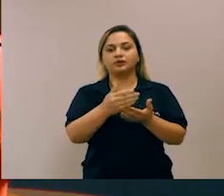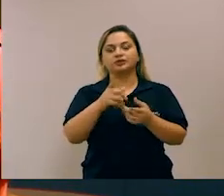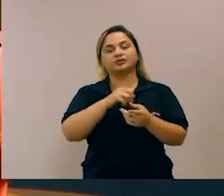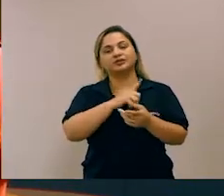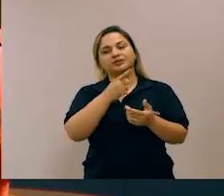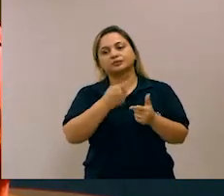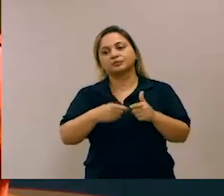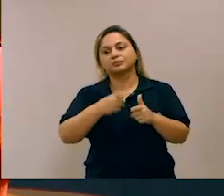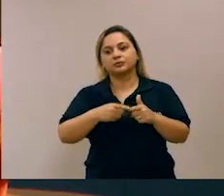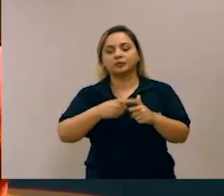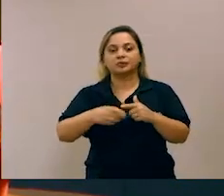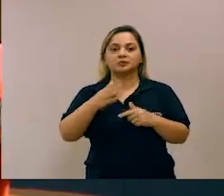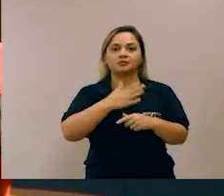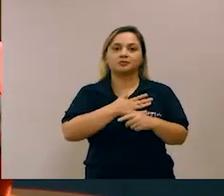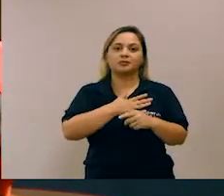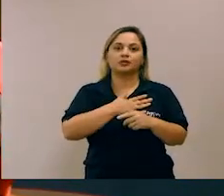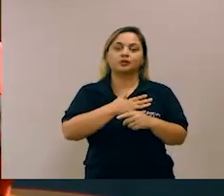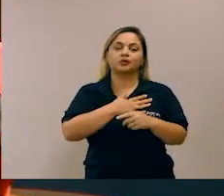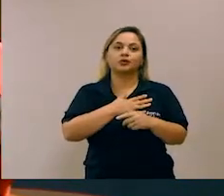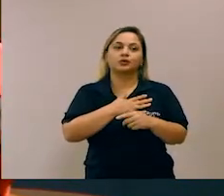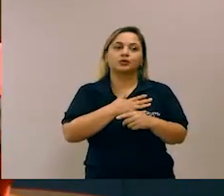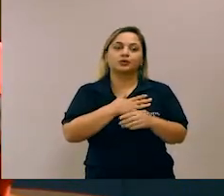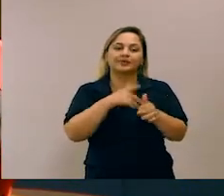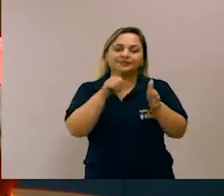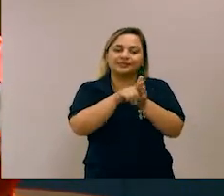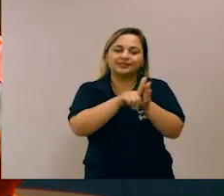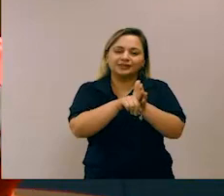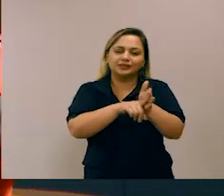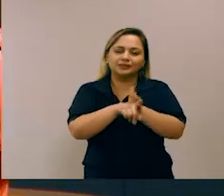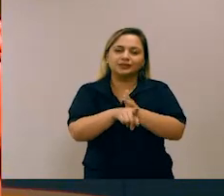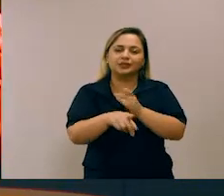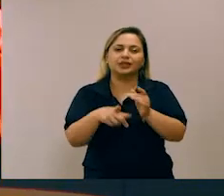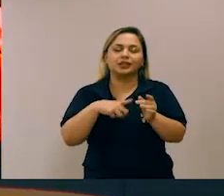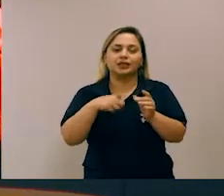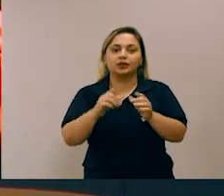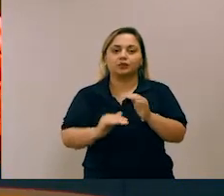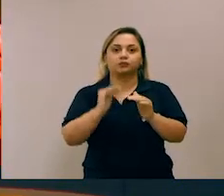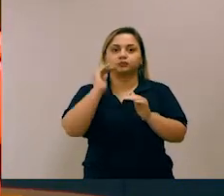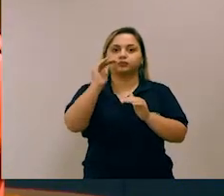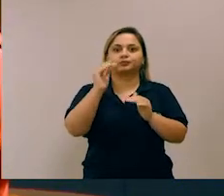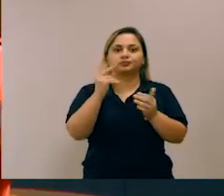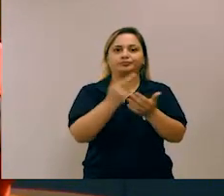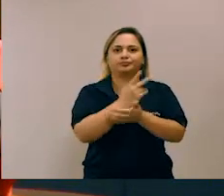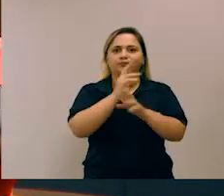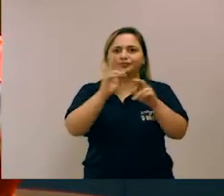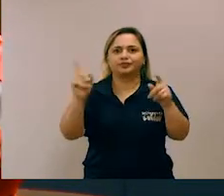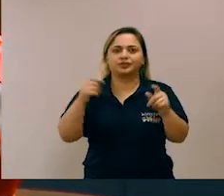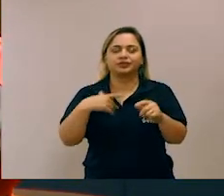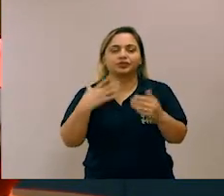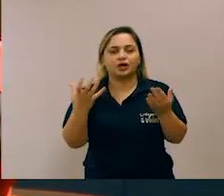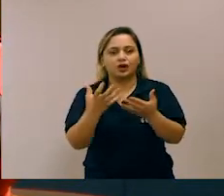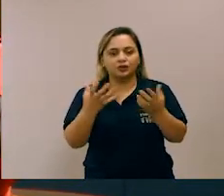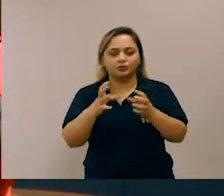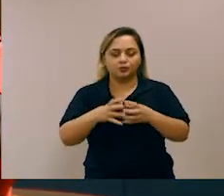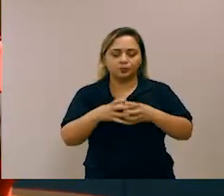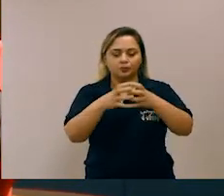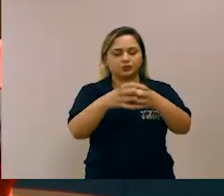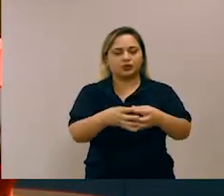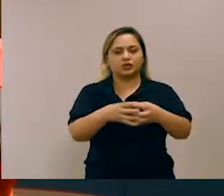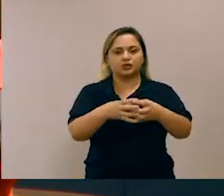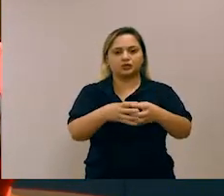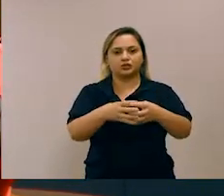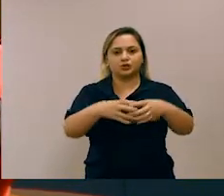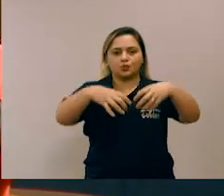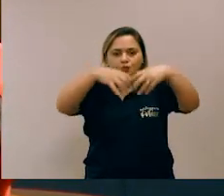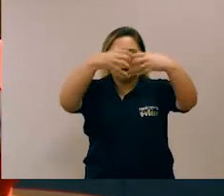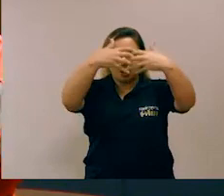and analysis. And so this test is very different. And so